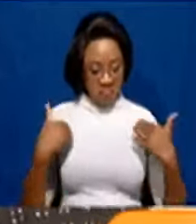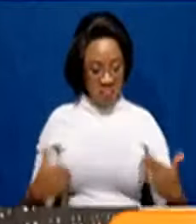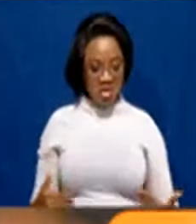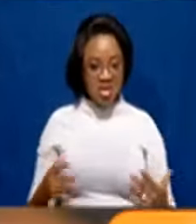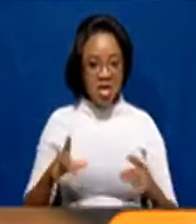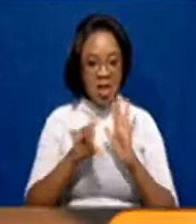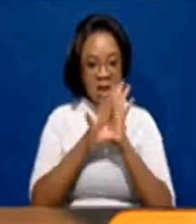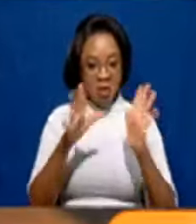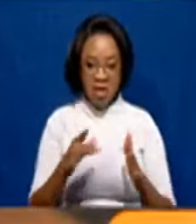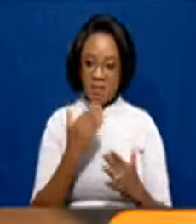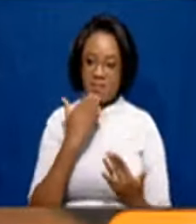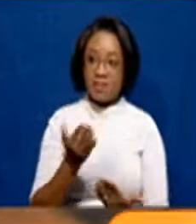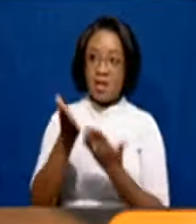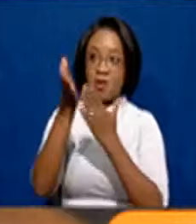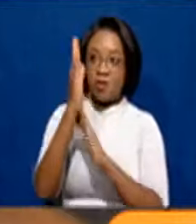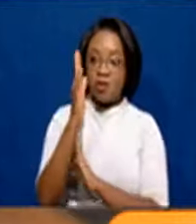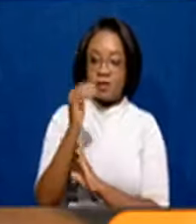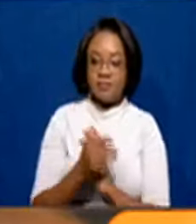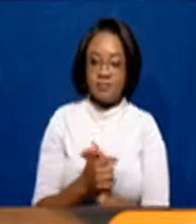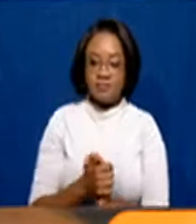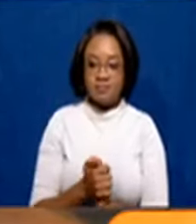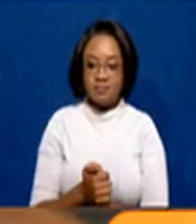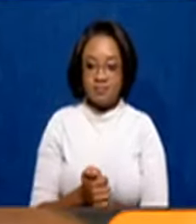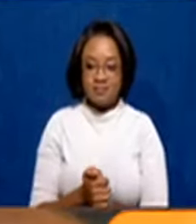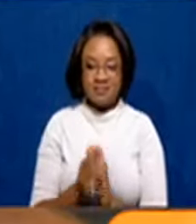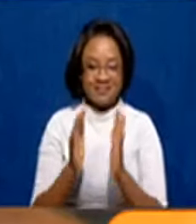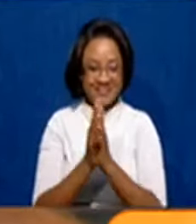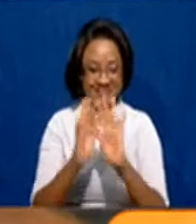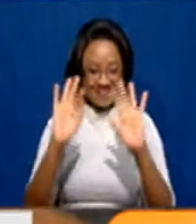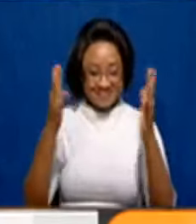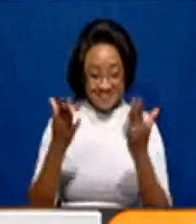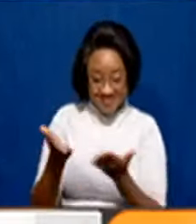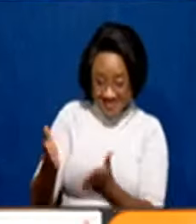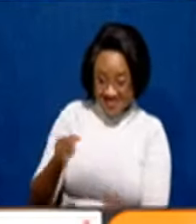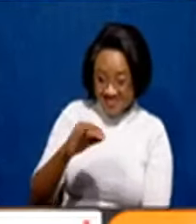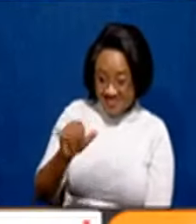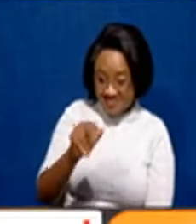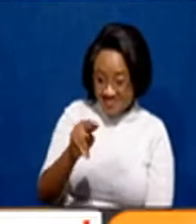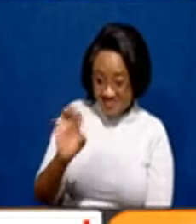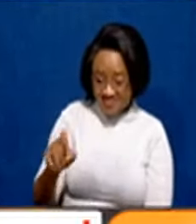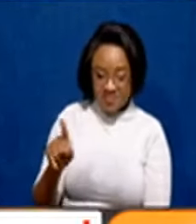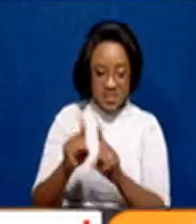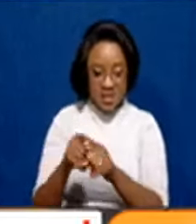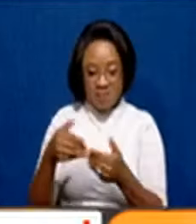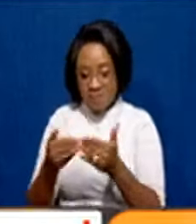God. Finally, congratulations, Jane, and your family